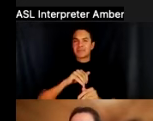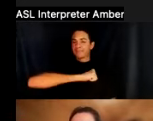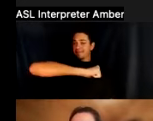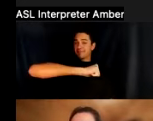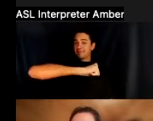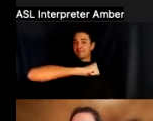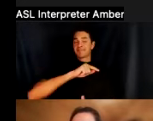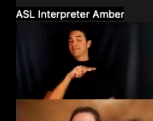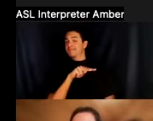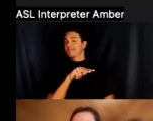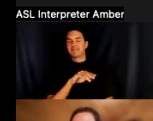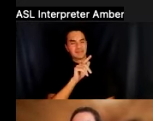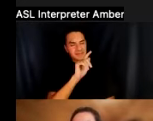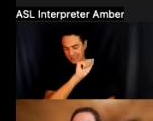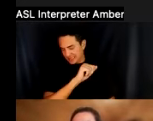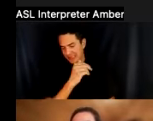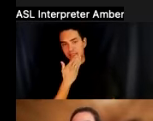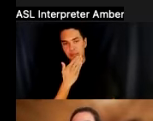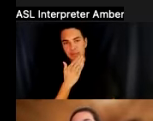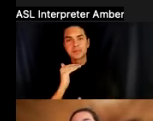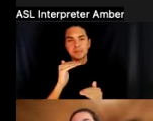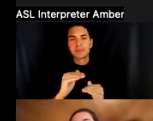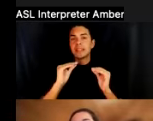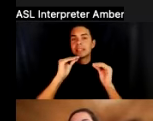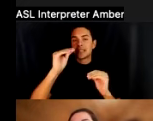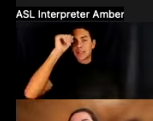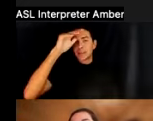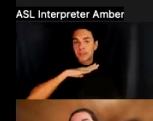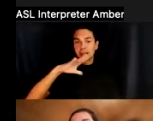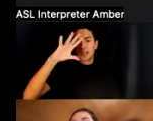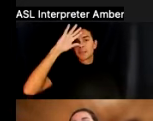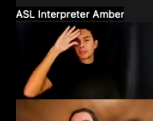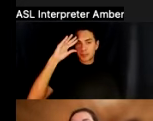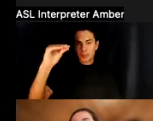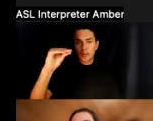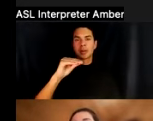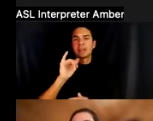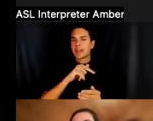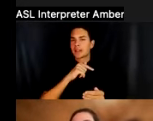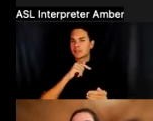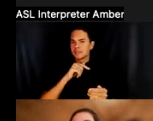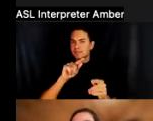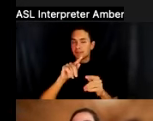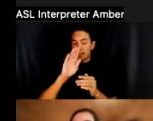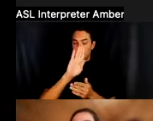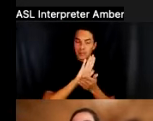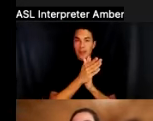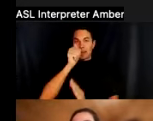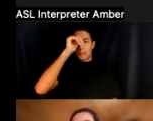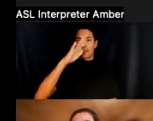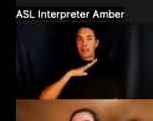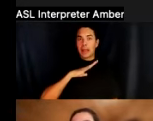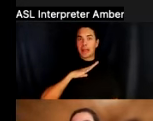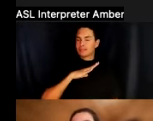Thank you, Becky. Teaching boys and men that there is a difference between being a man and being abusive. Yes.